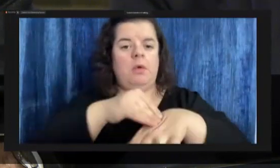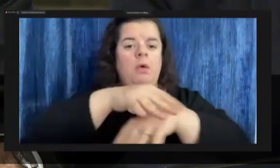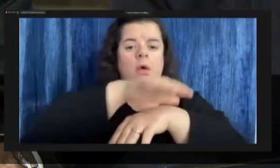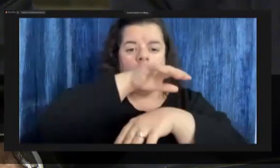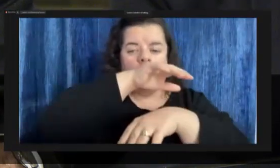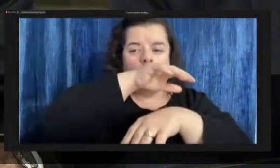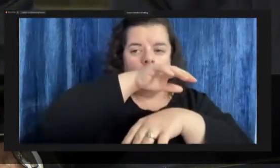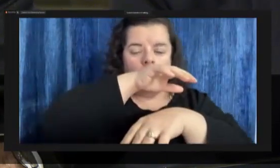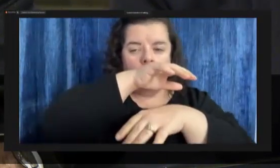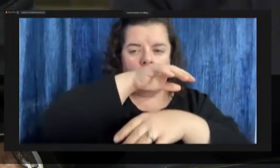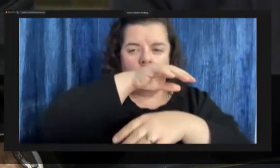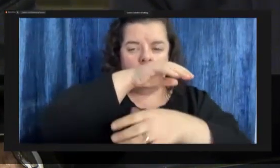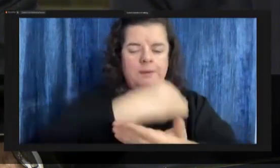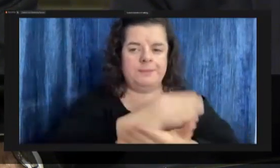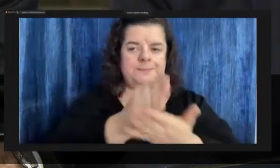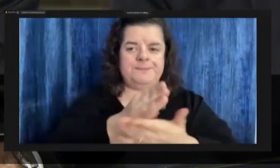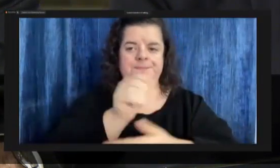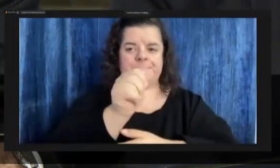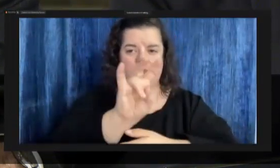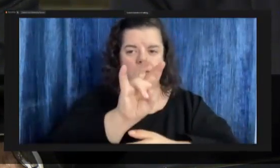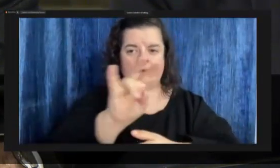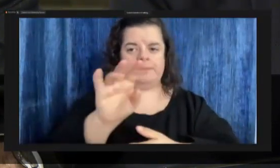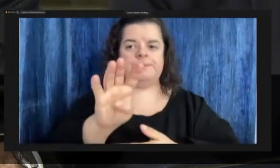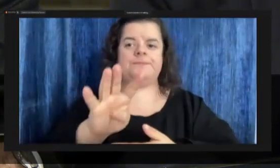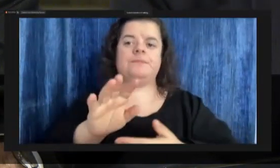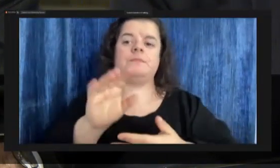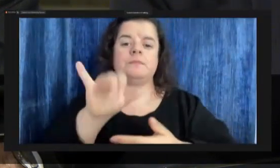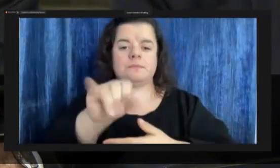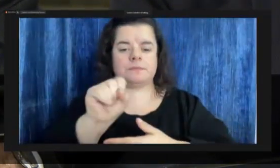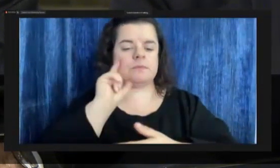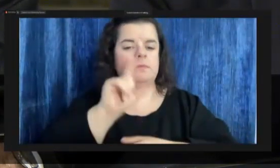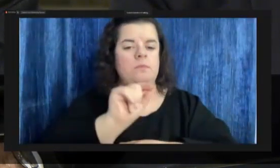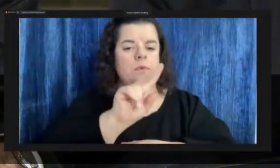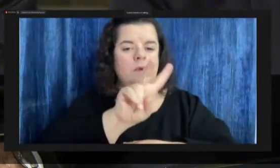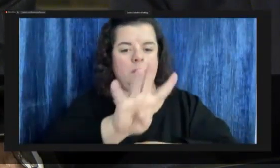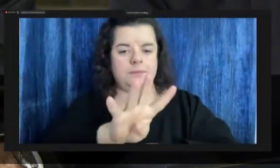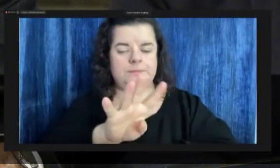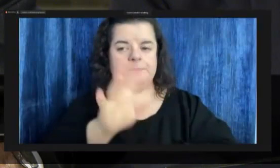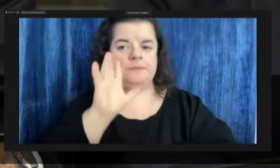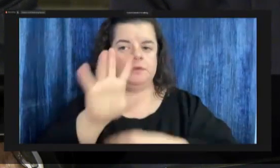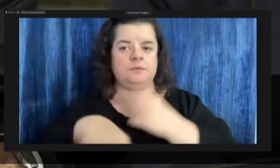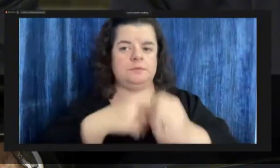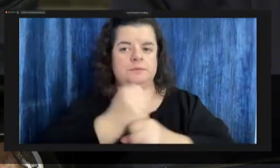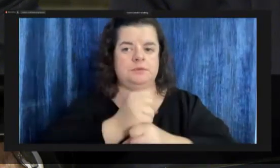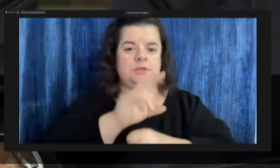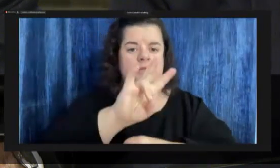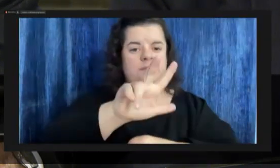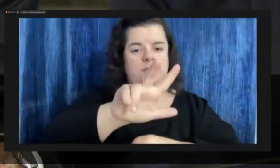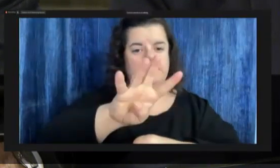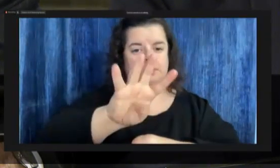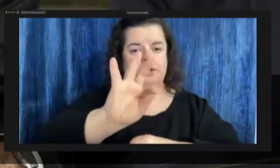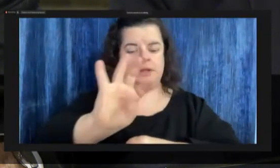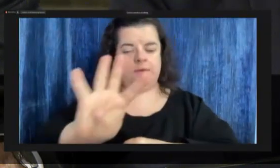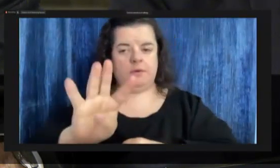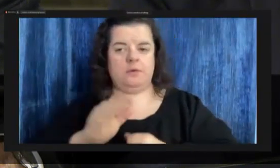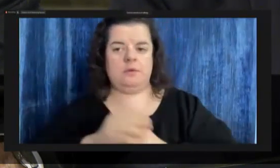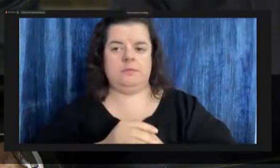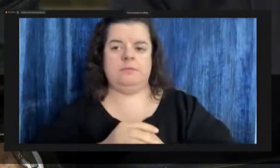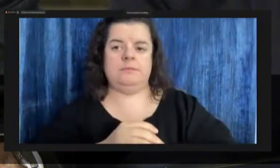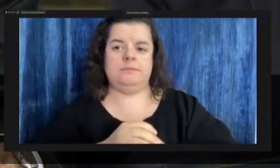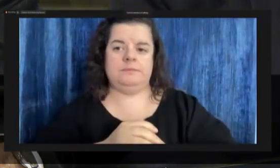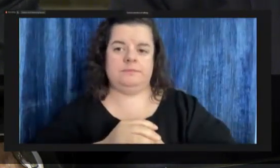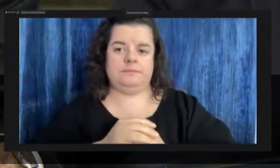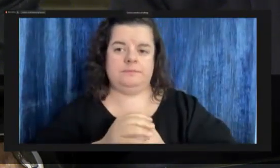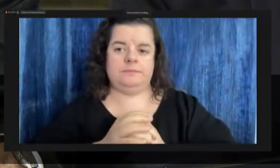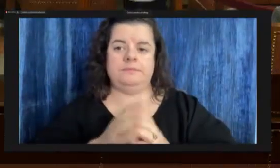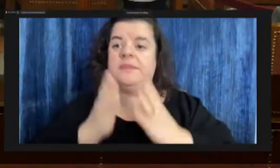is 17,653. In 2024. In 2024, and a five-year of 73,494. Mm-hmm.